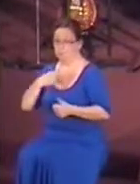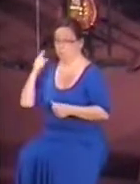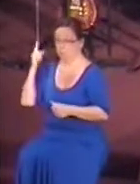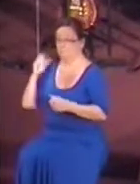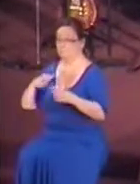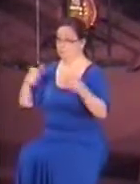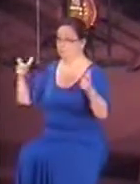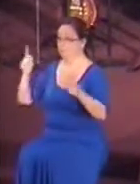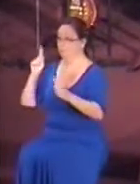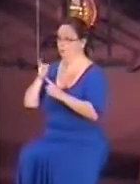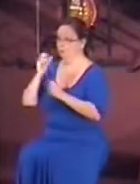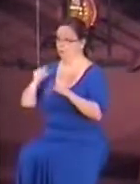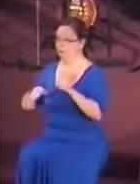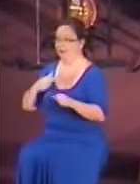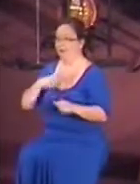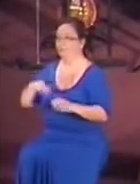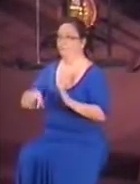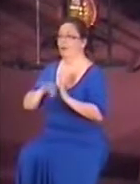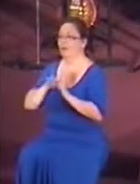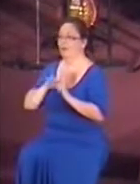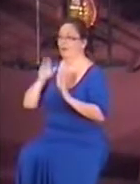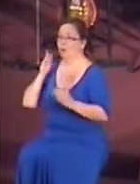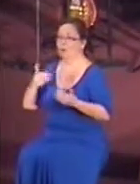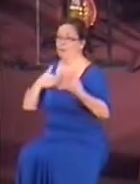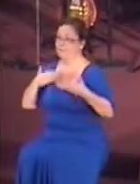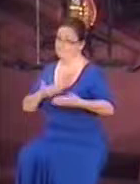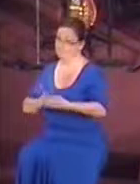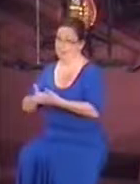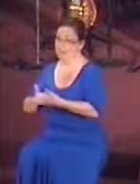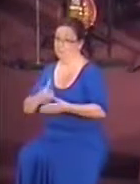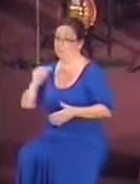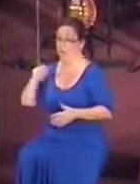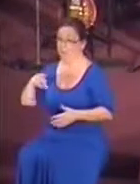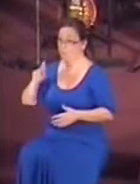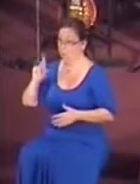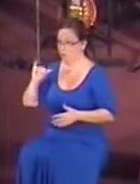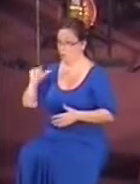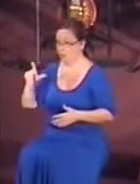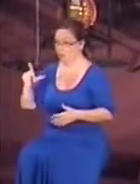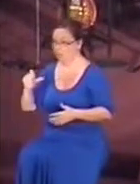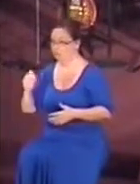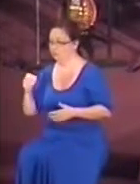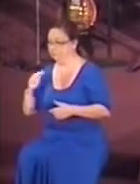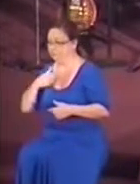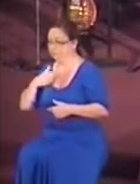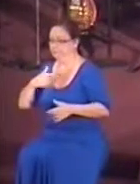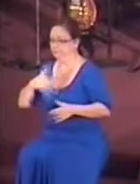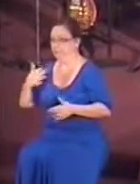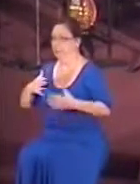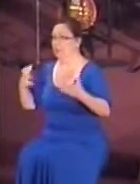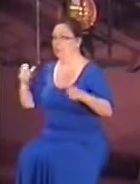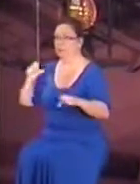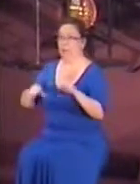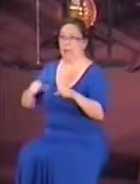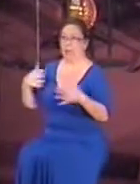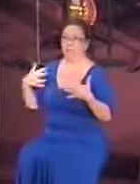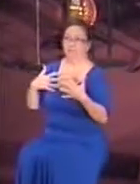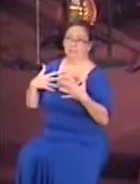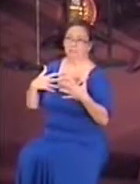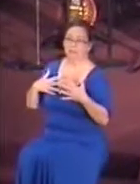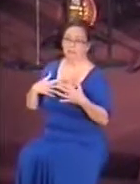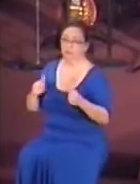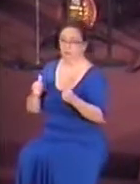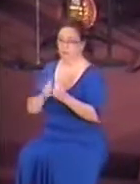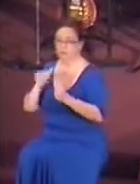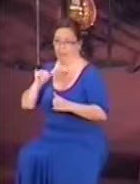when I found out that we were going to have a baby. It was in April, and so there were a lot of doubts and fears that were associated with that.